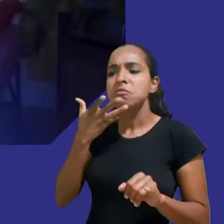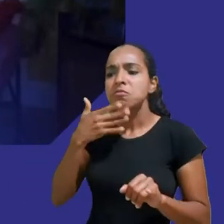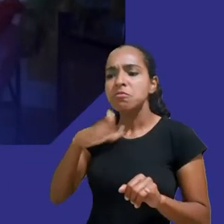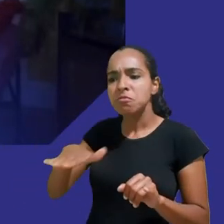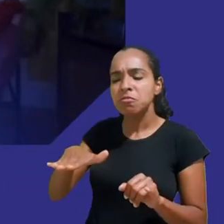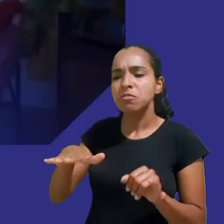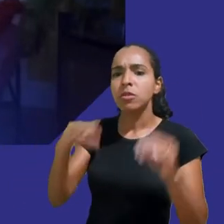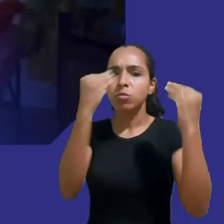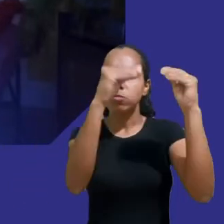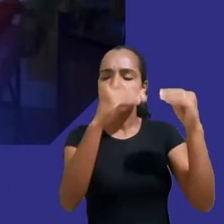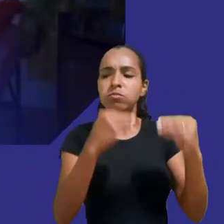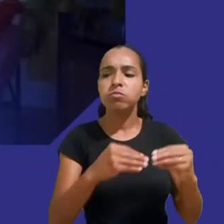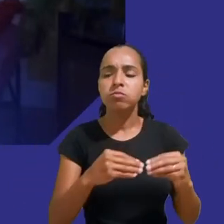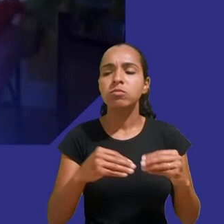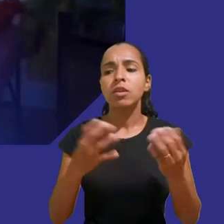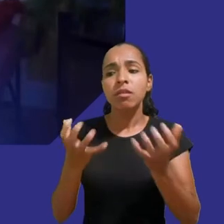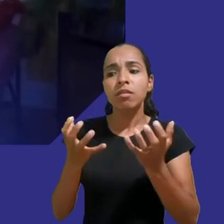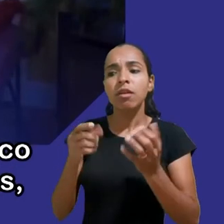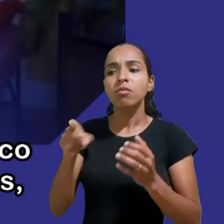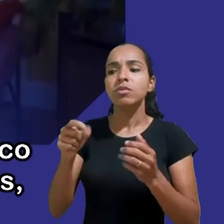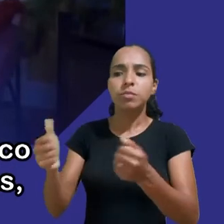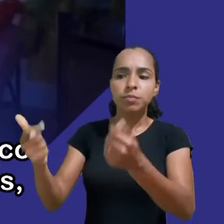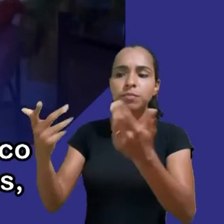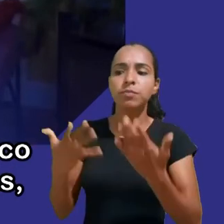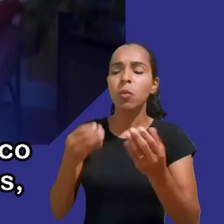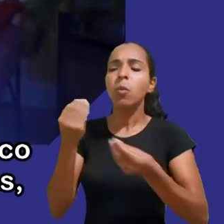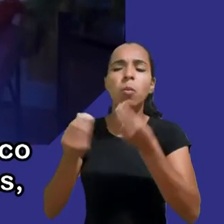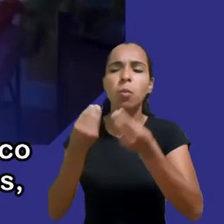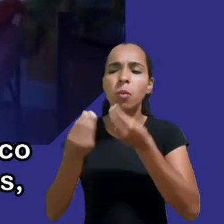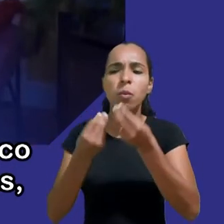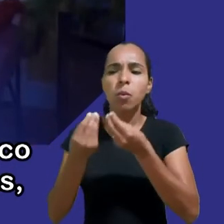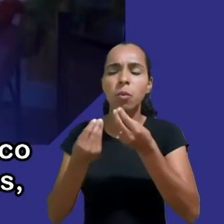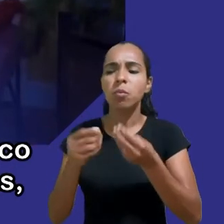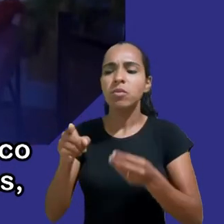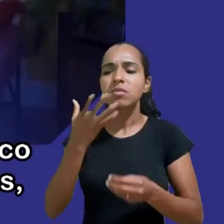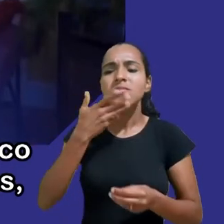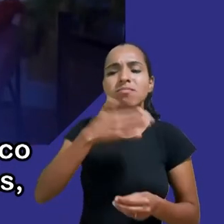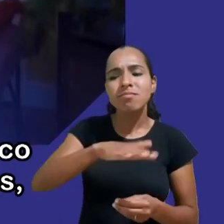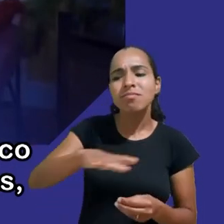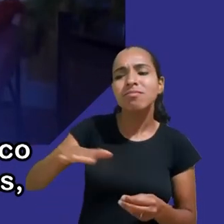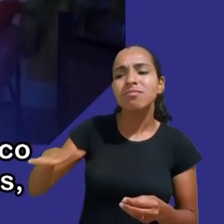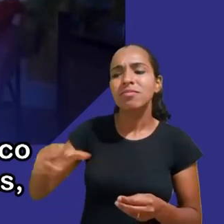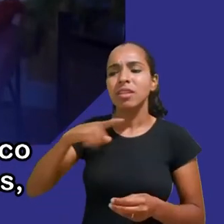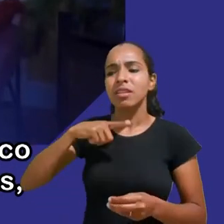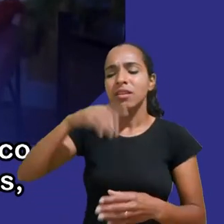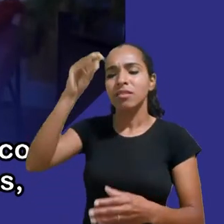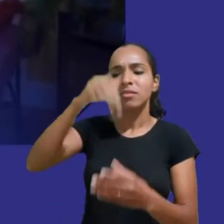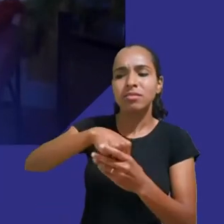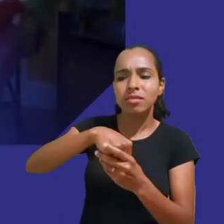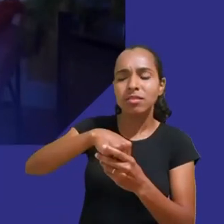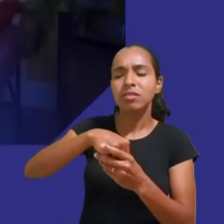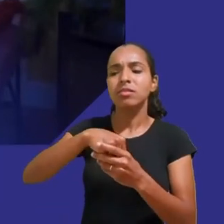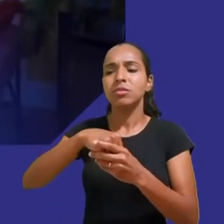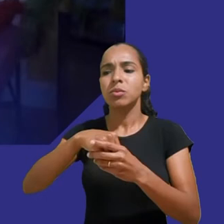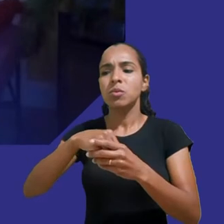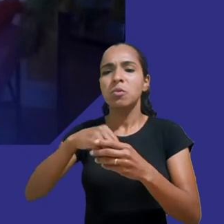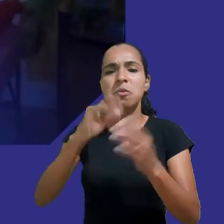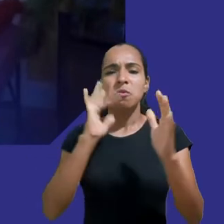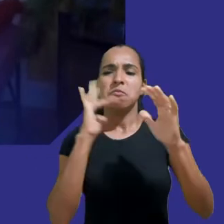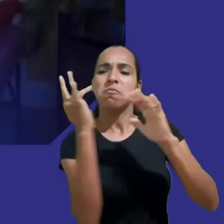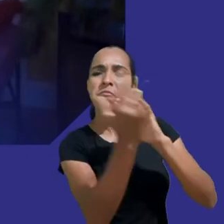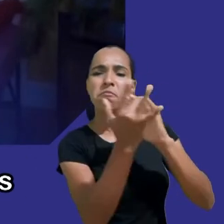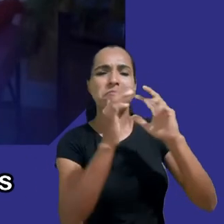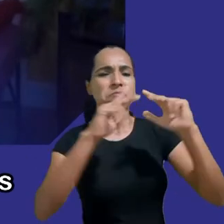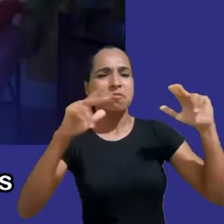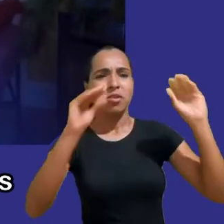from children and taking it even a step further how does this affect the media environment that children grow up in when so many of the